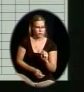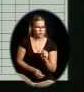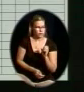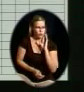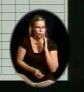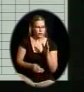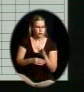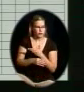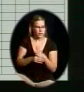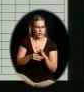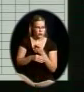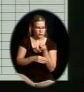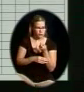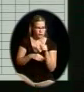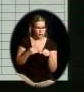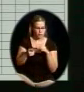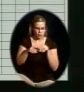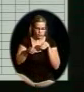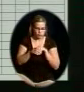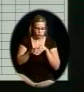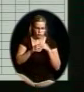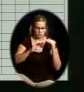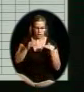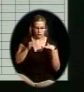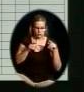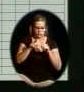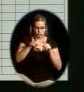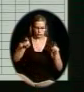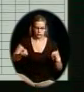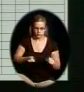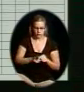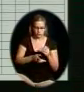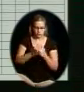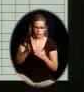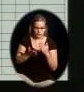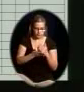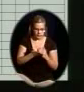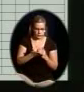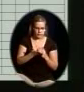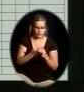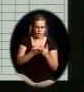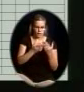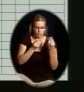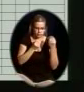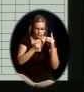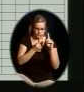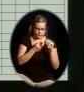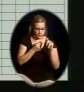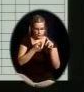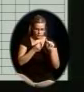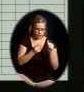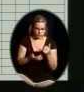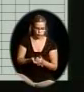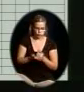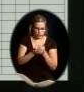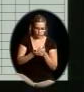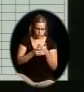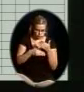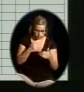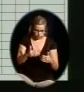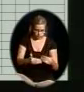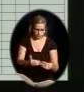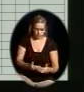Assessment, is going to share a little bit about our internal balanced scorecard and some of the pieces of data that help to drive our decision making.